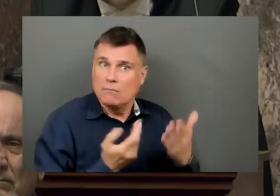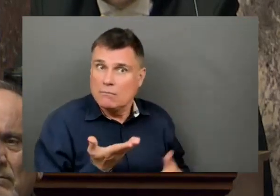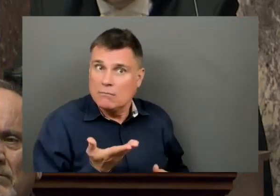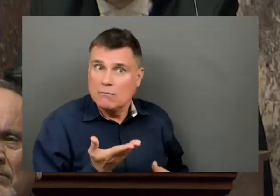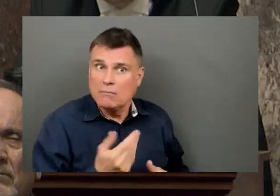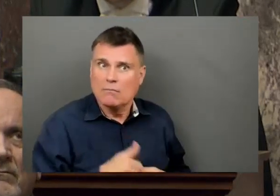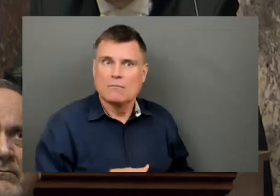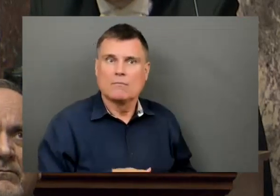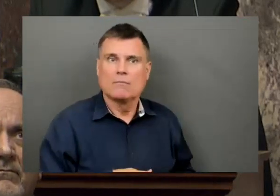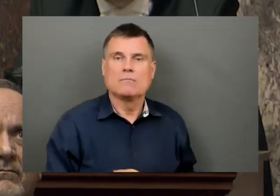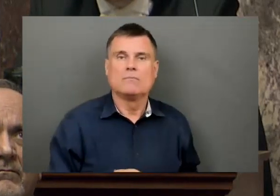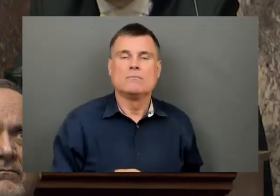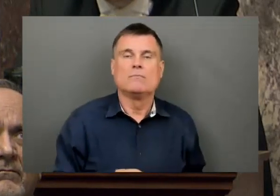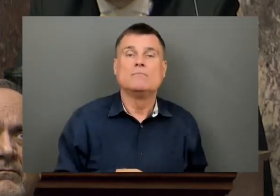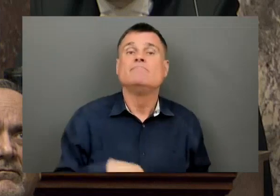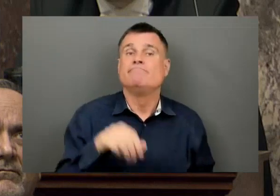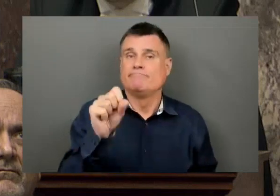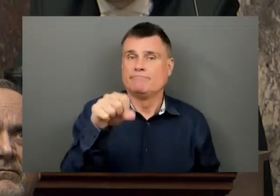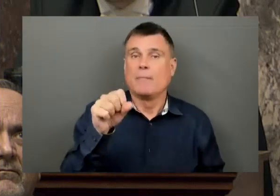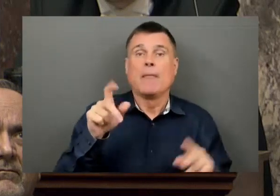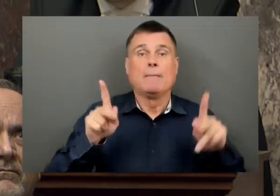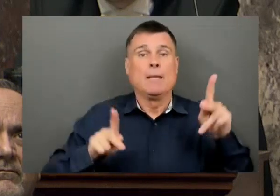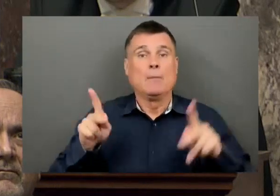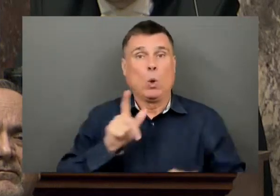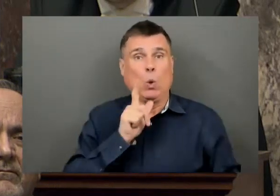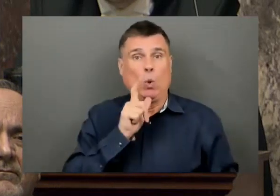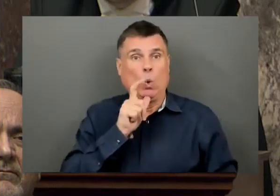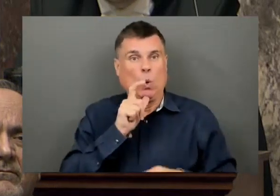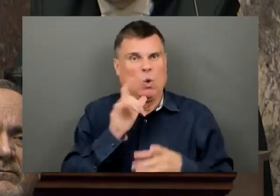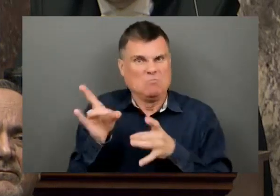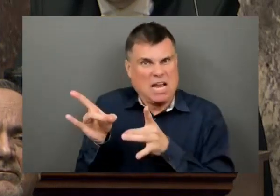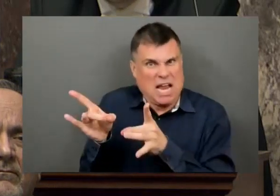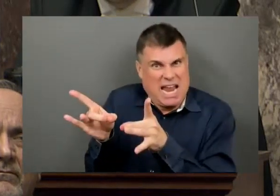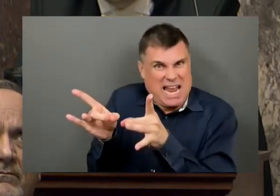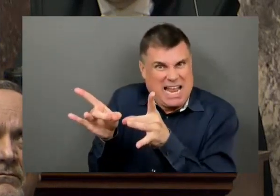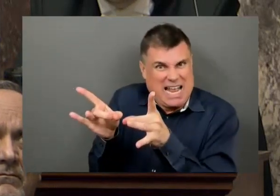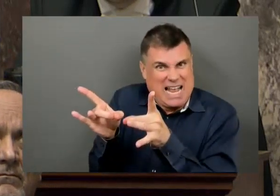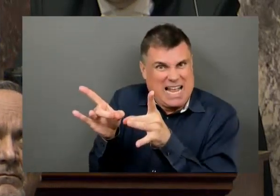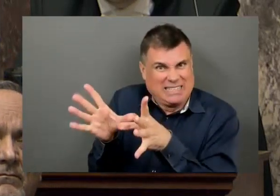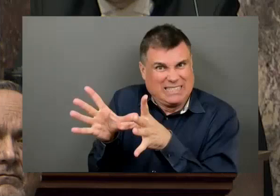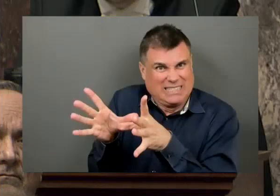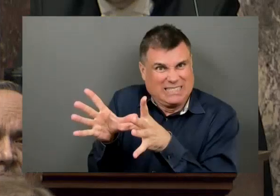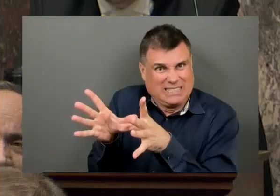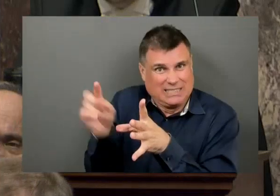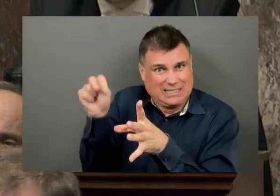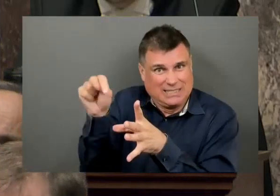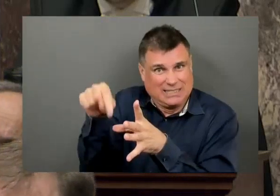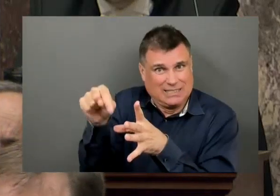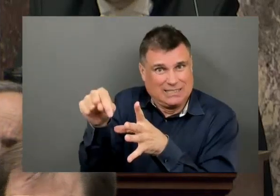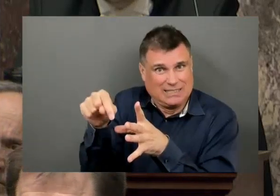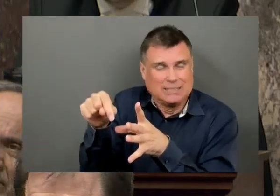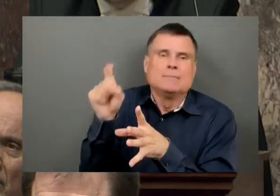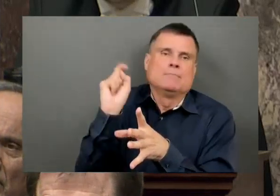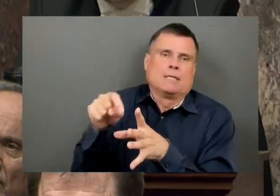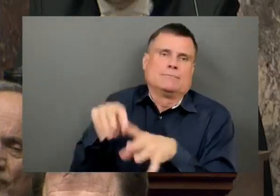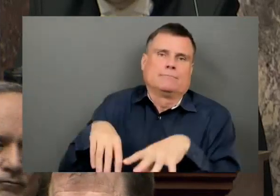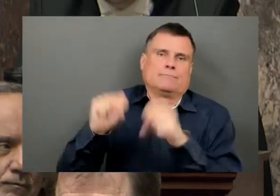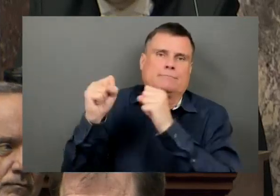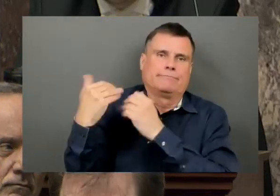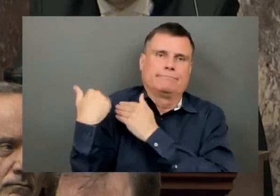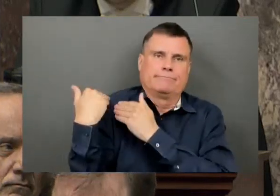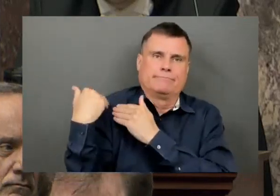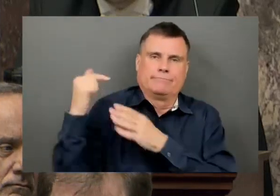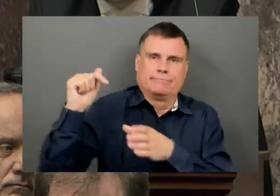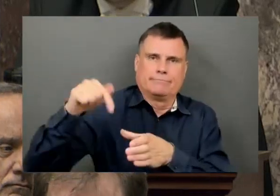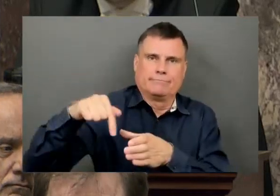very important part of the work that we're doing as a government. And there are steps that we are taking to make sure that happens.